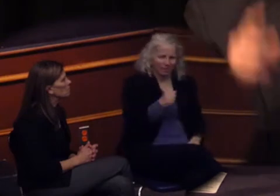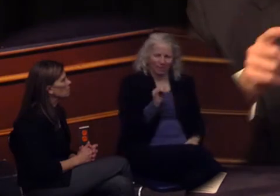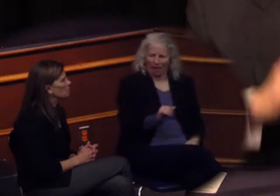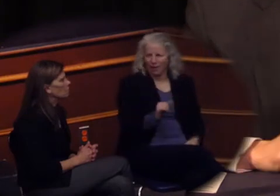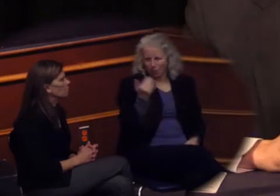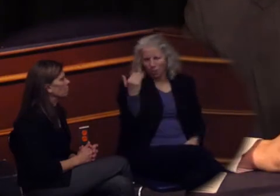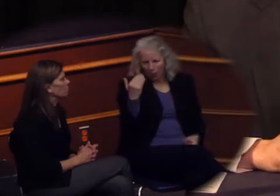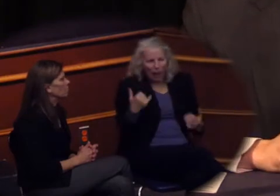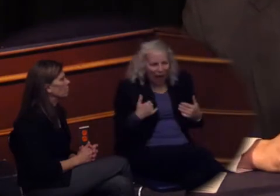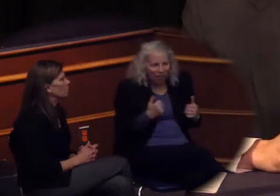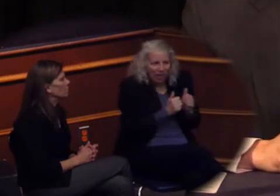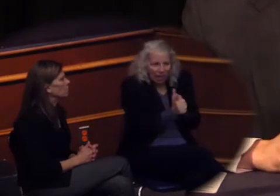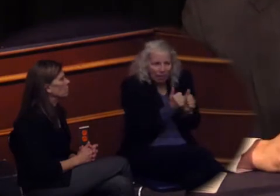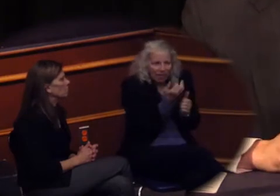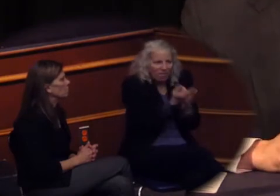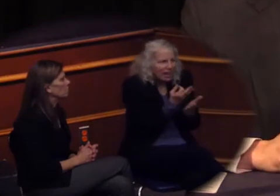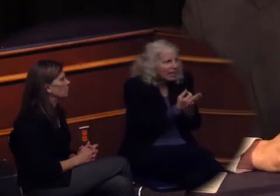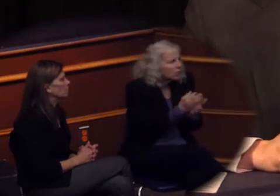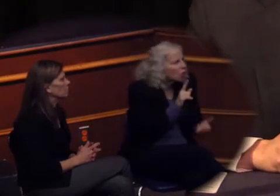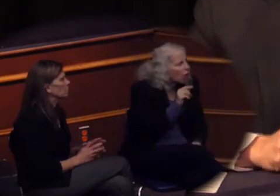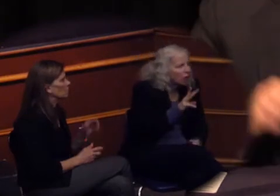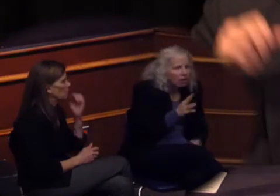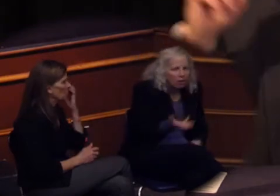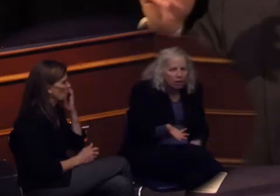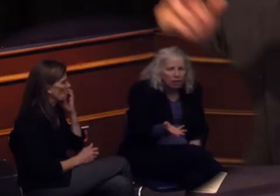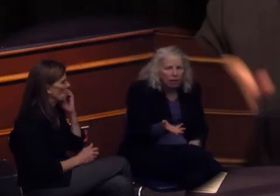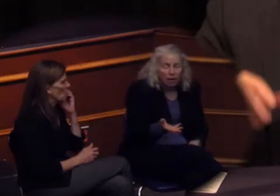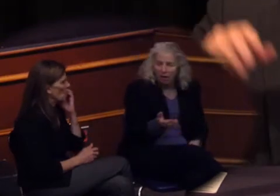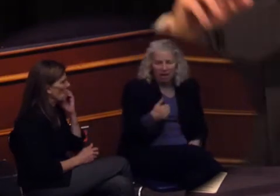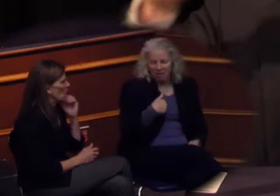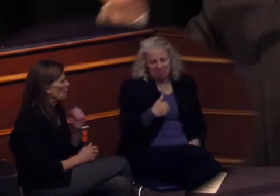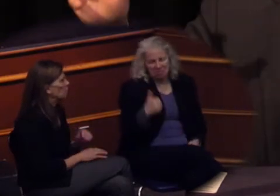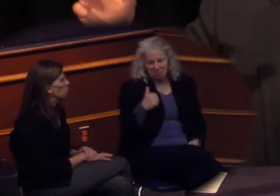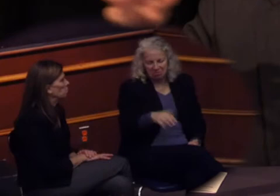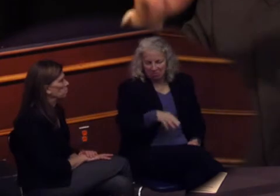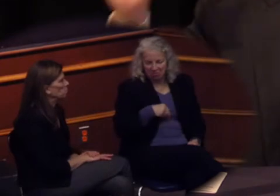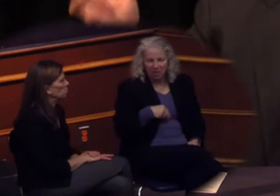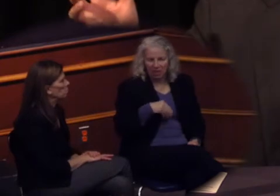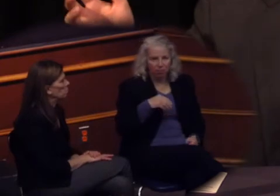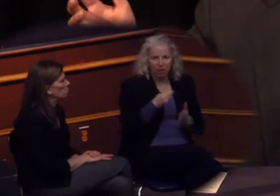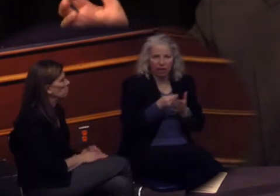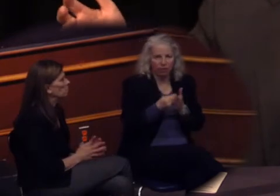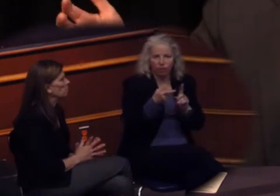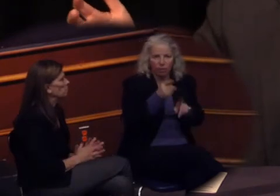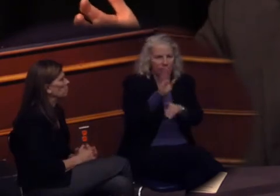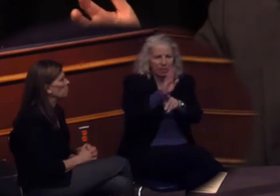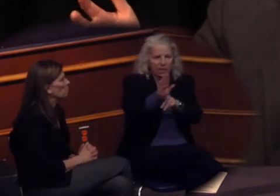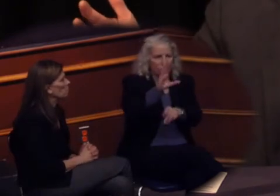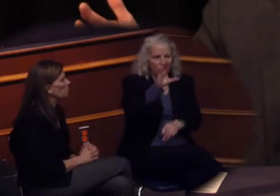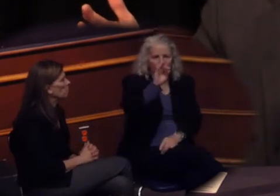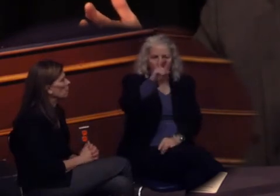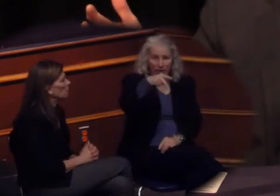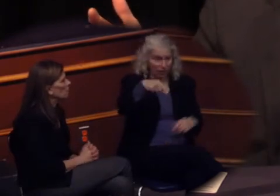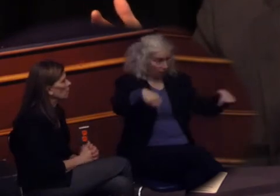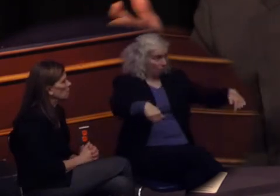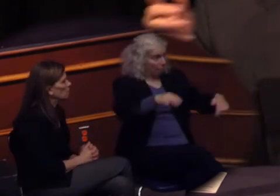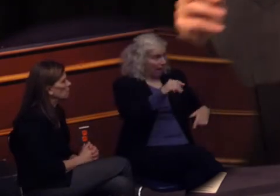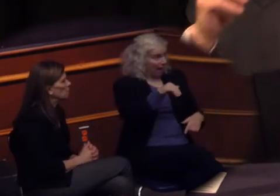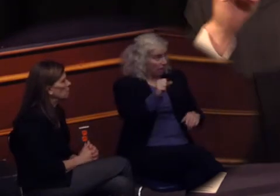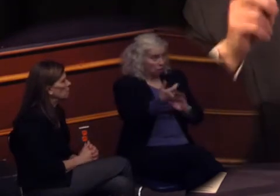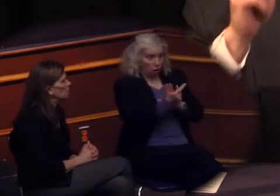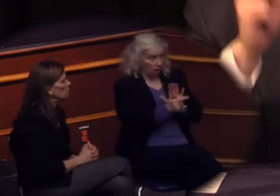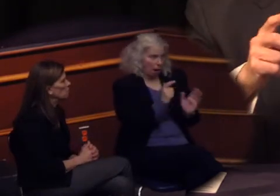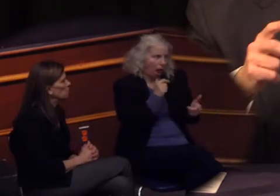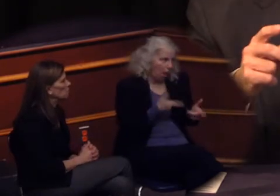why we have campaign finance laws. I will not take any corporate donations. You can't take them anyway under Massachusetts law.